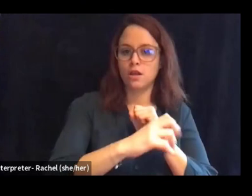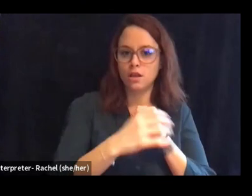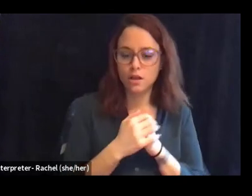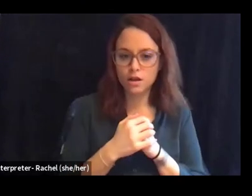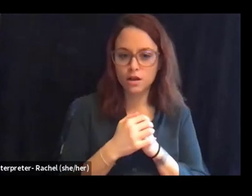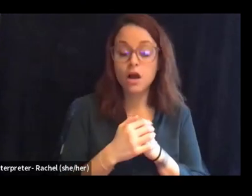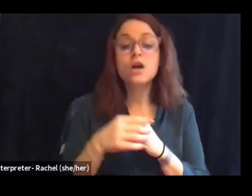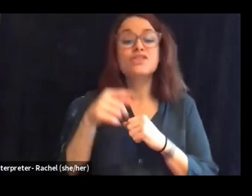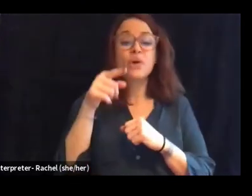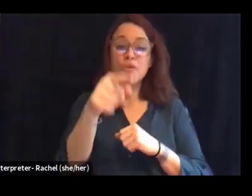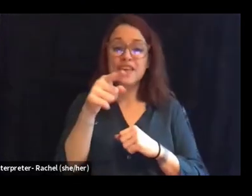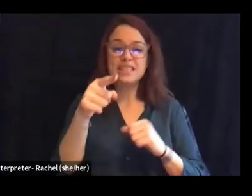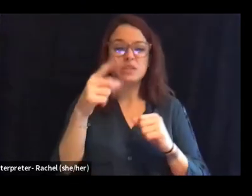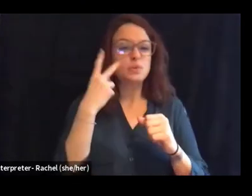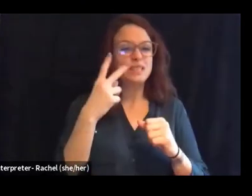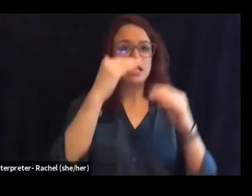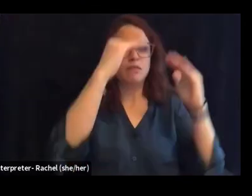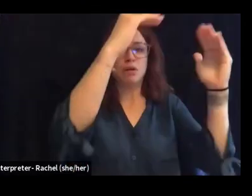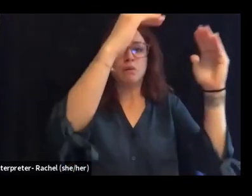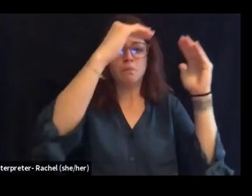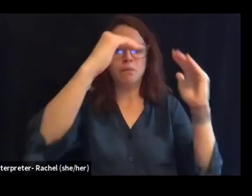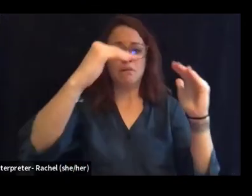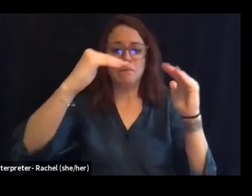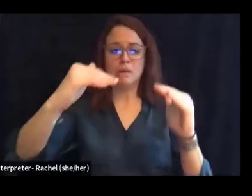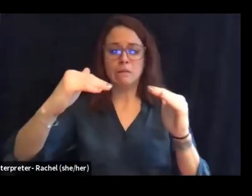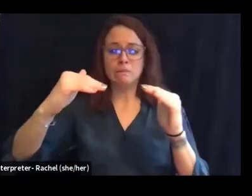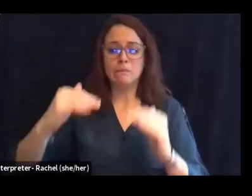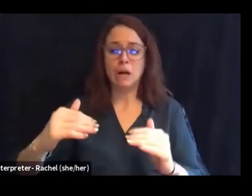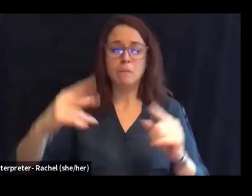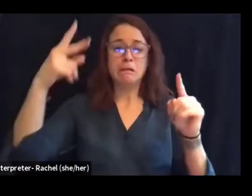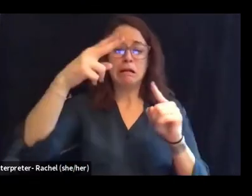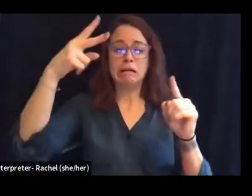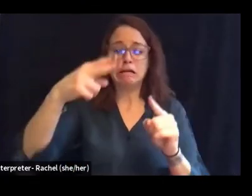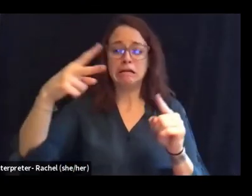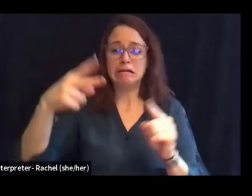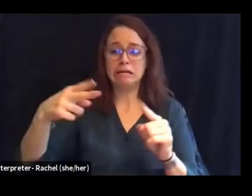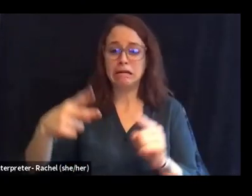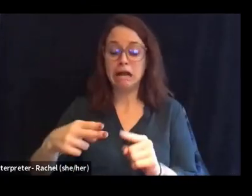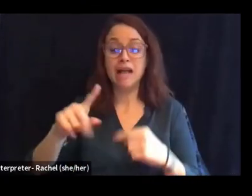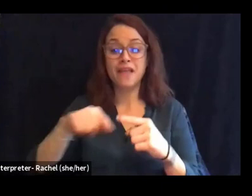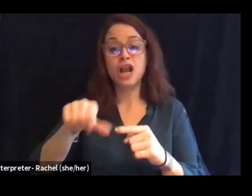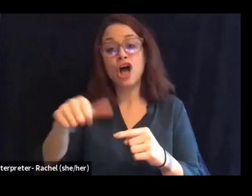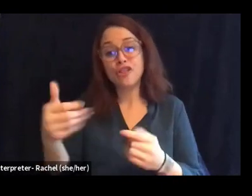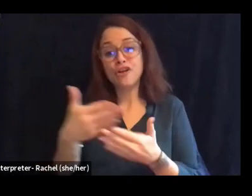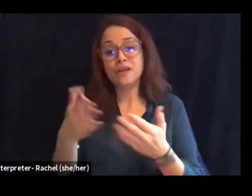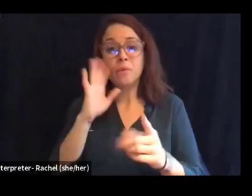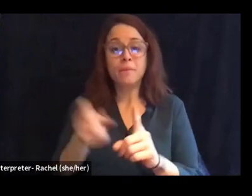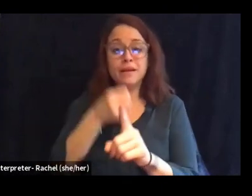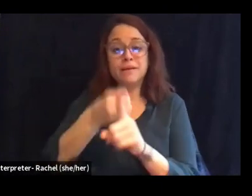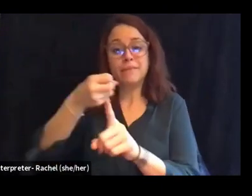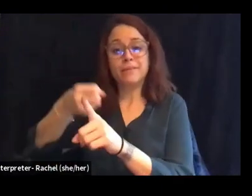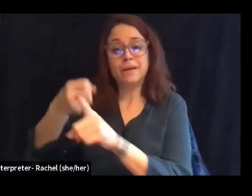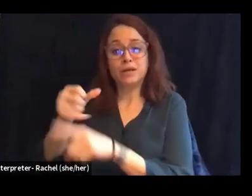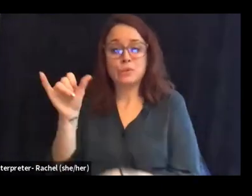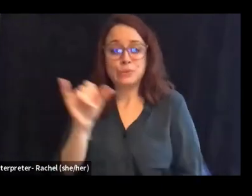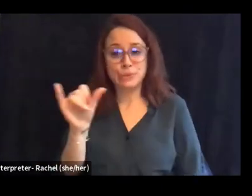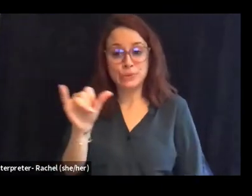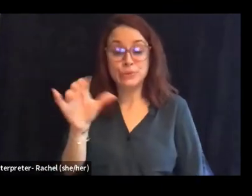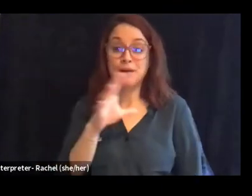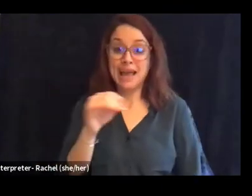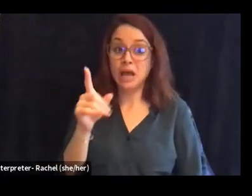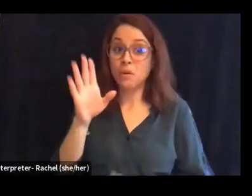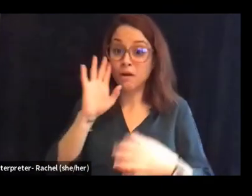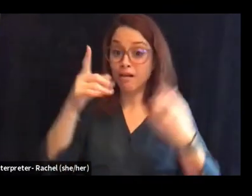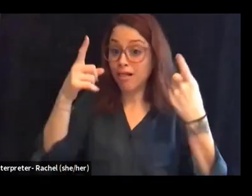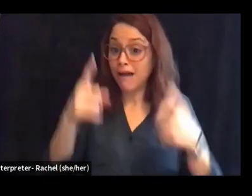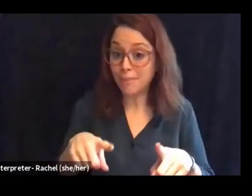cutting costs, cutting marketing, revenues falling. And of course, we all know where this ends up, far, far